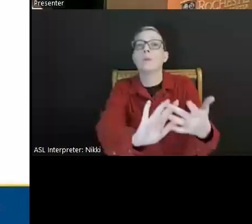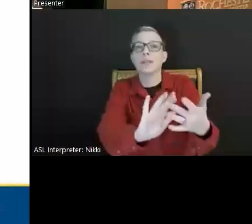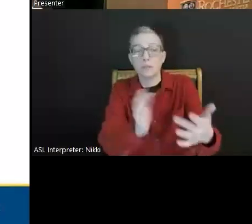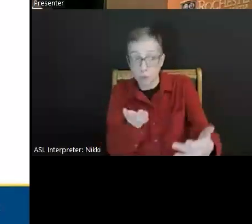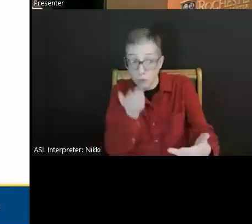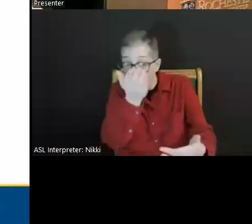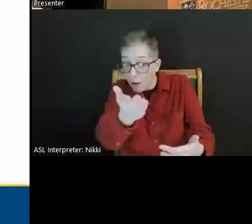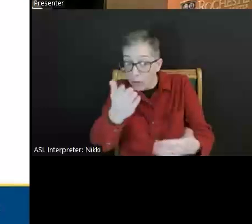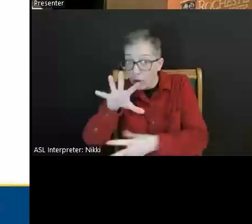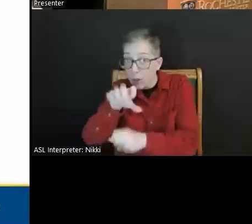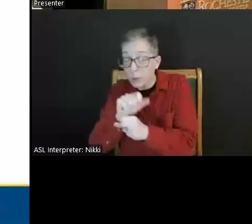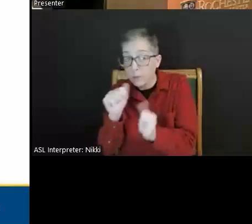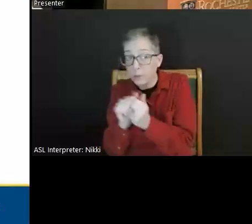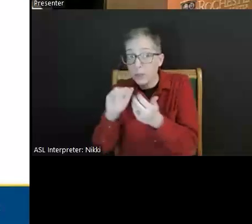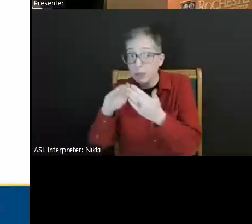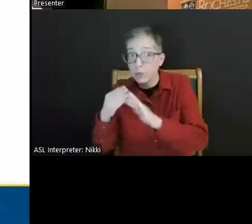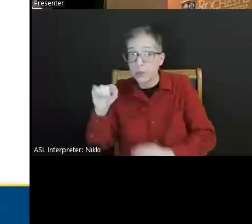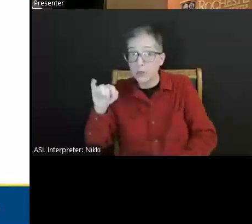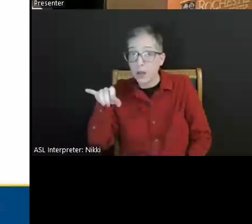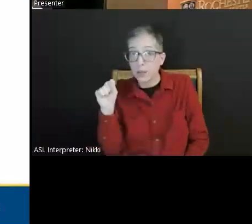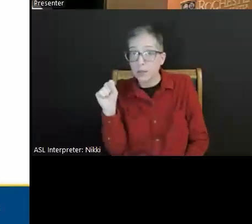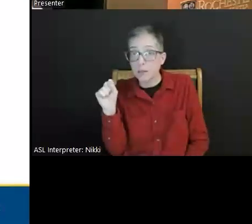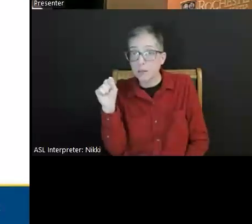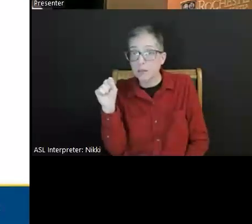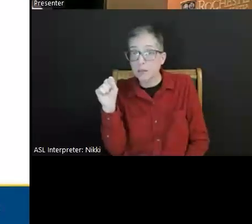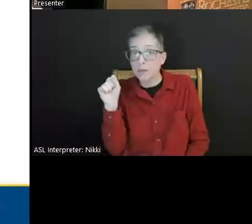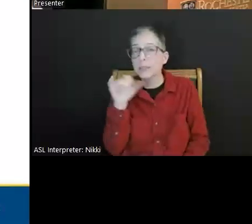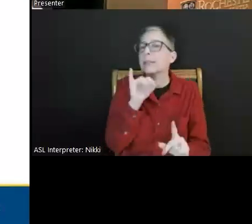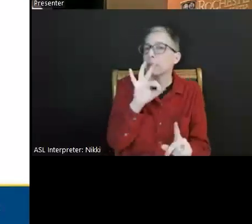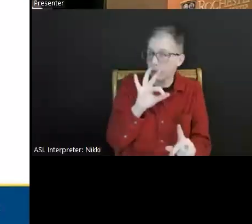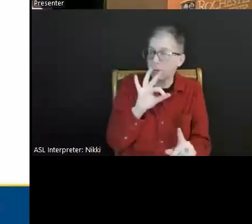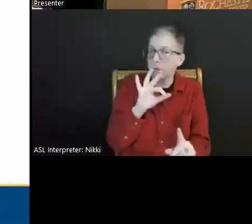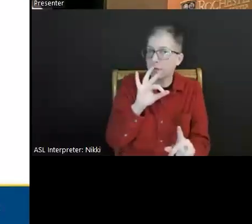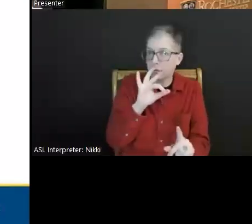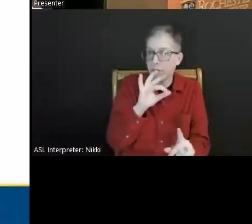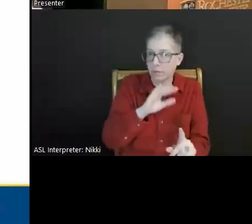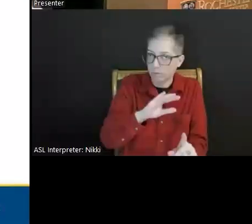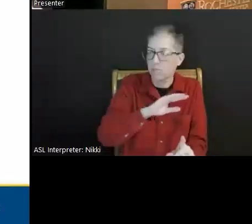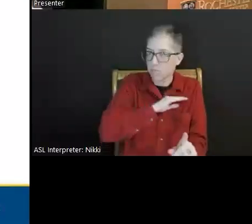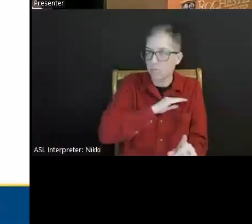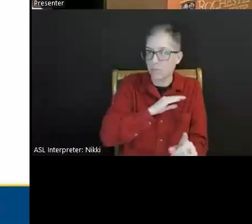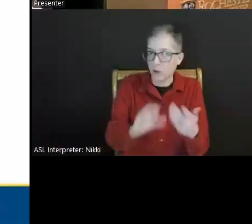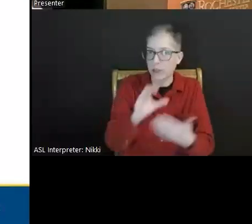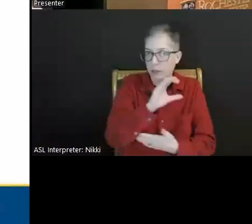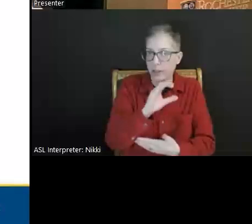Ties appointment, again, if that patient is appropriate for our Community Ties